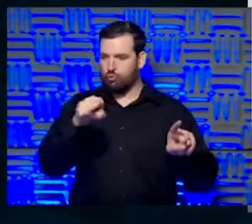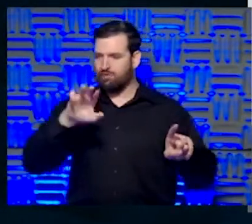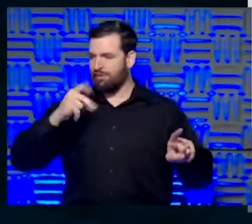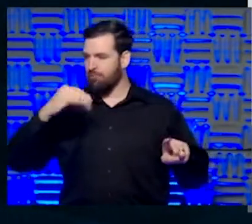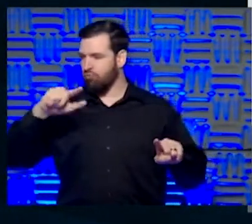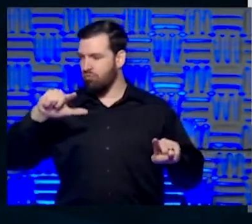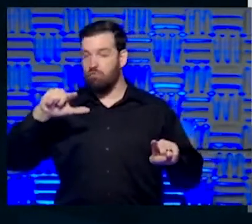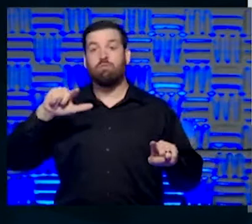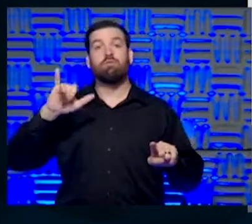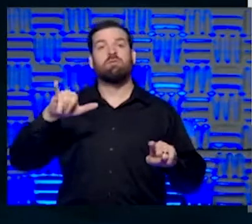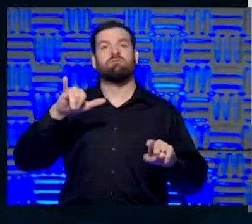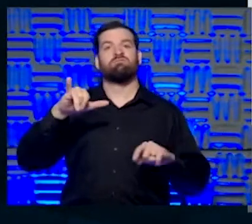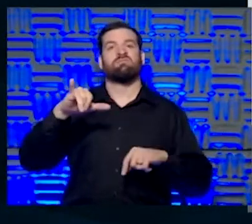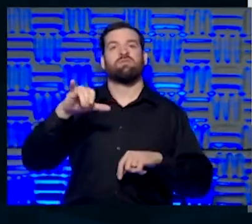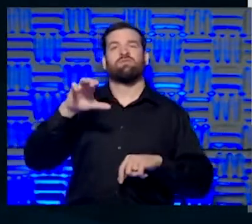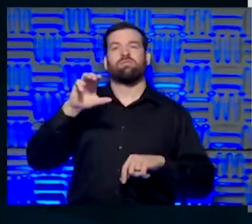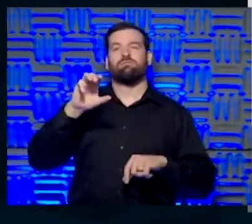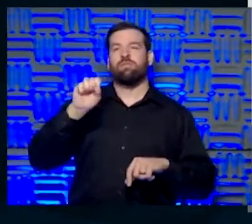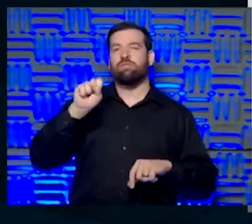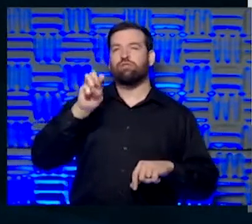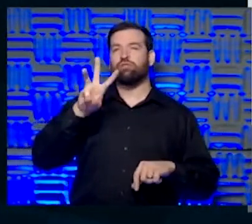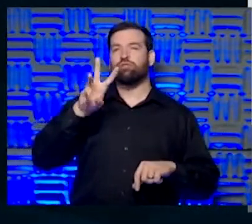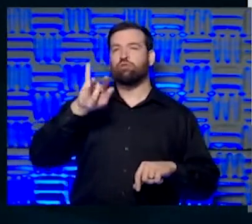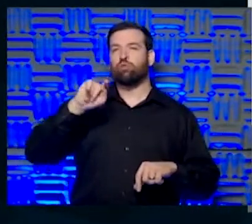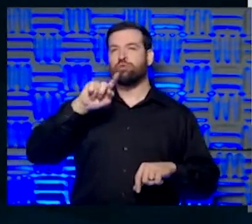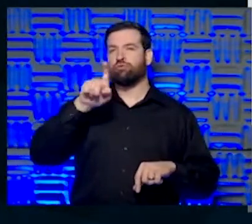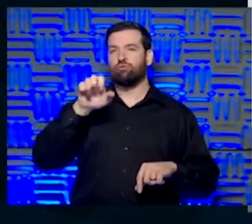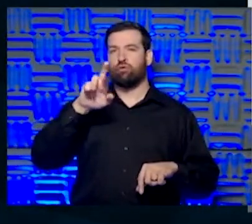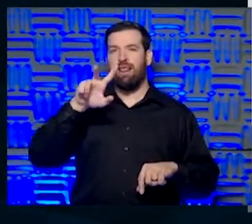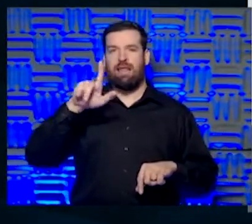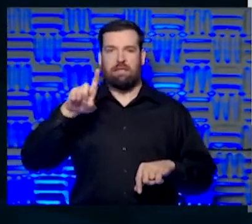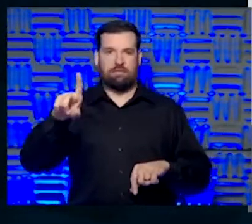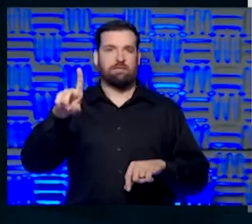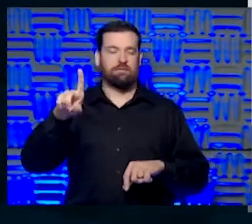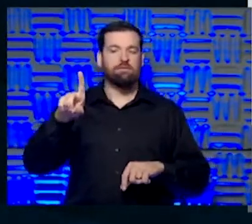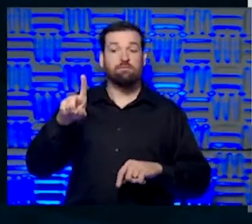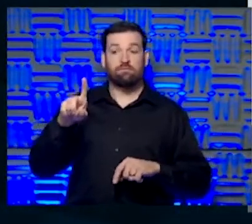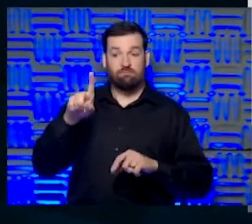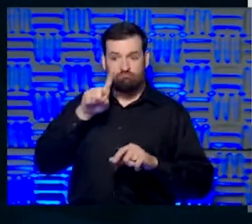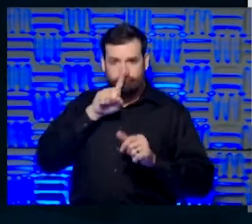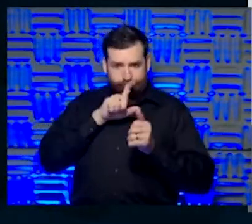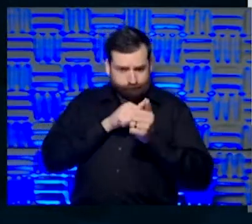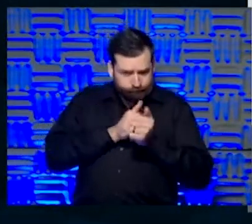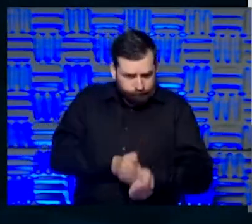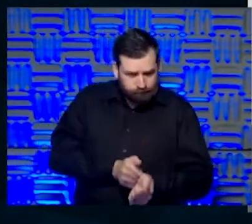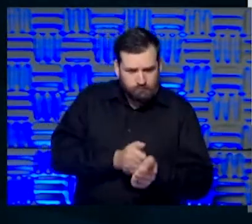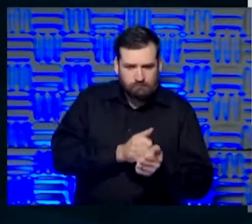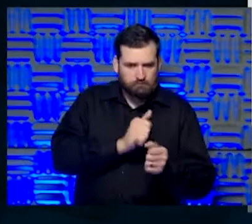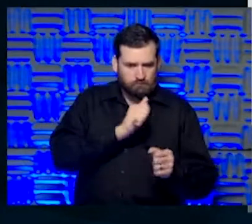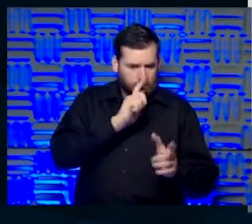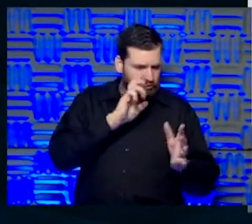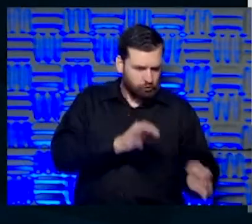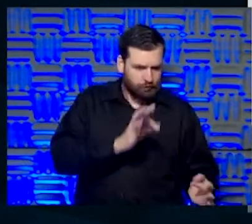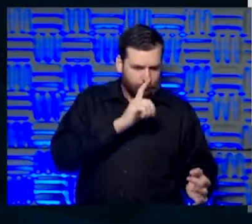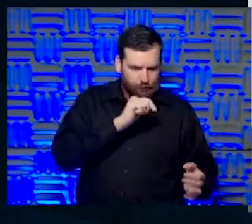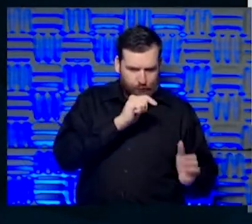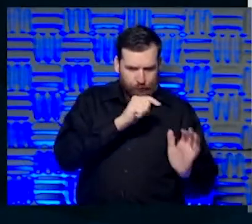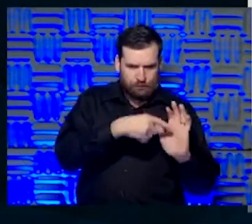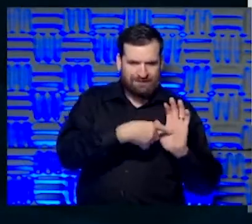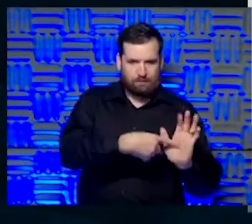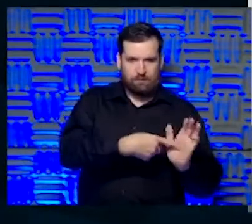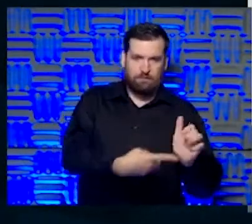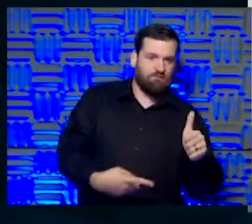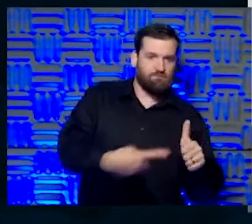in Switzerland, and when they did the contact tracing, what they were able to do was determine who developed symptoms first in